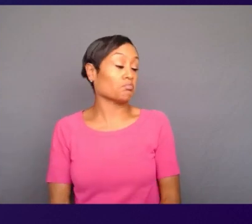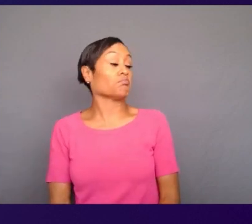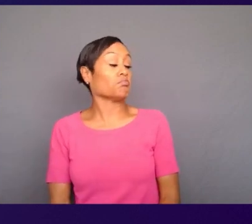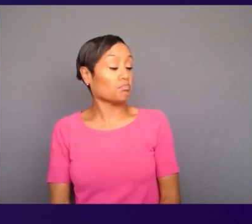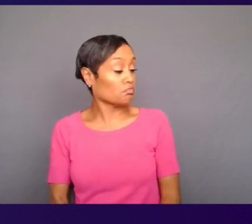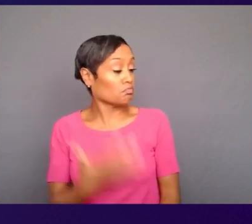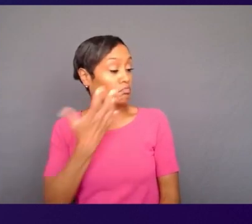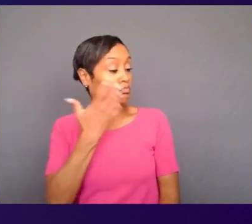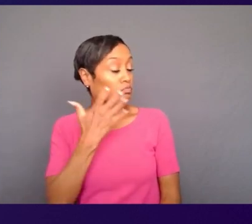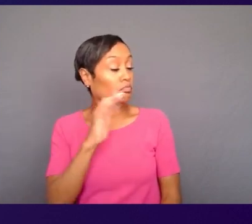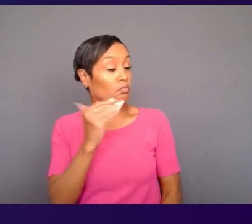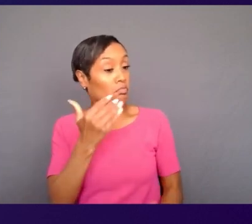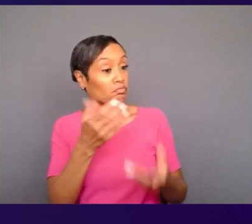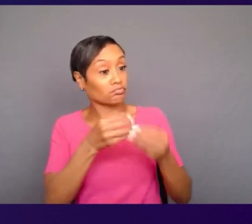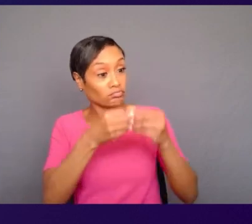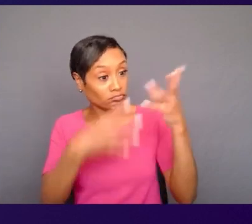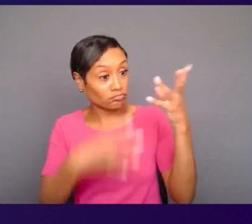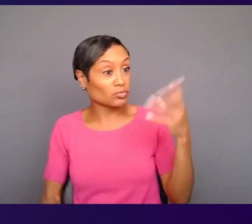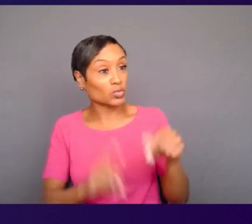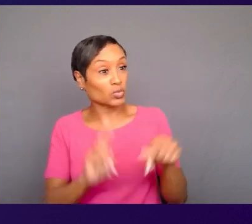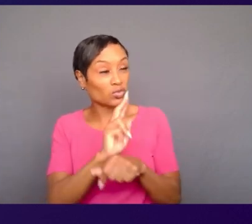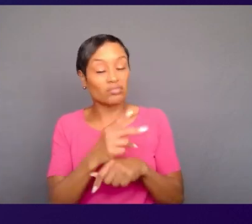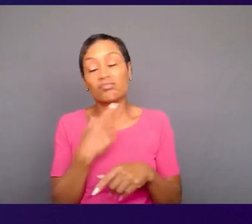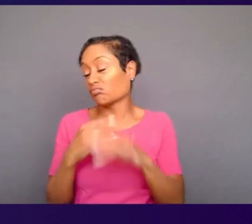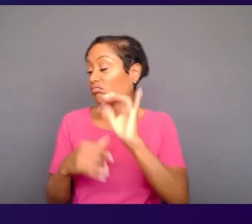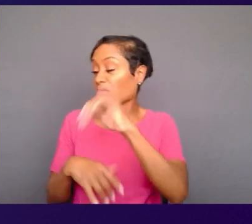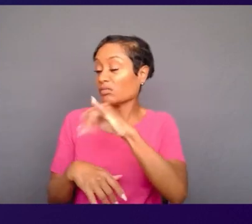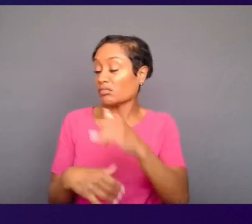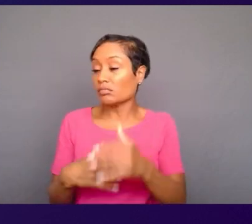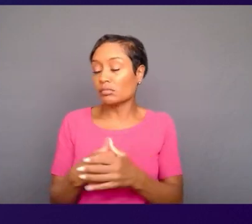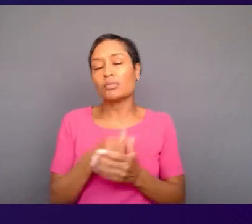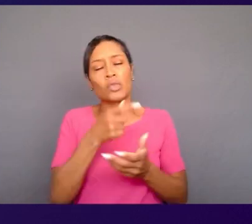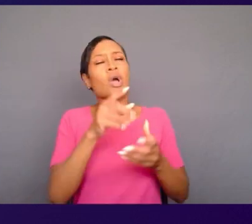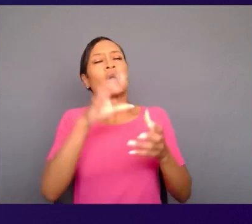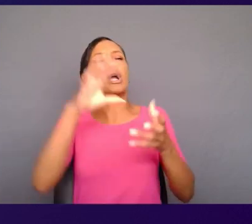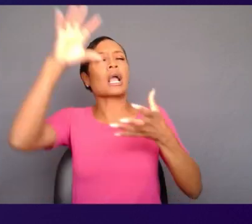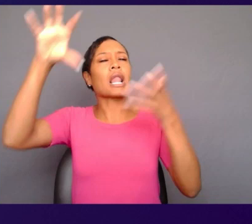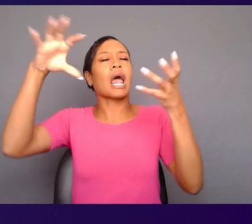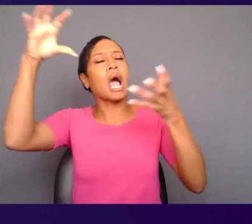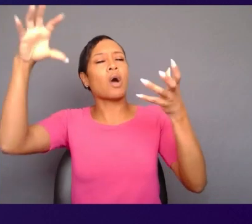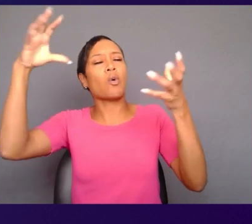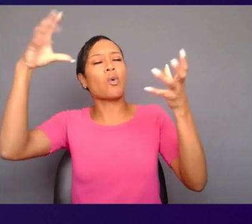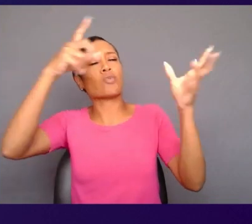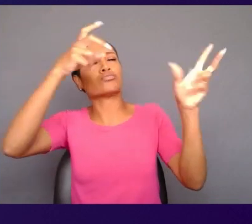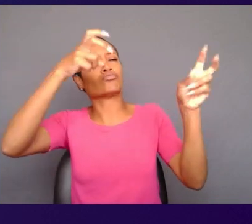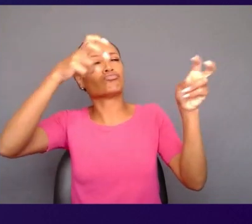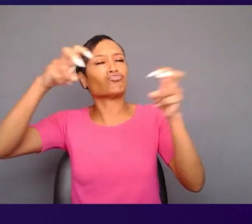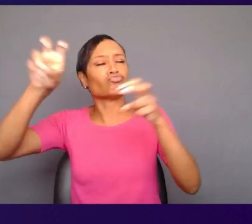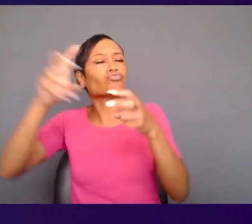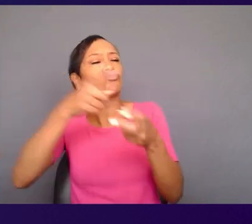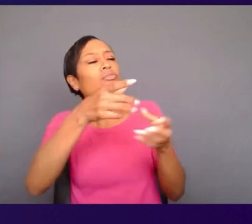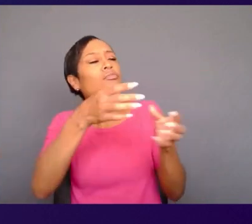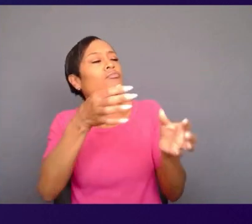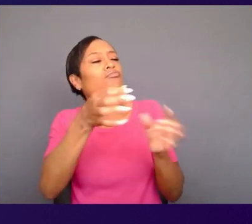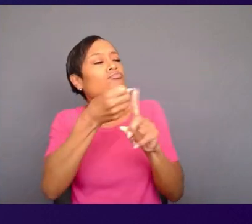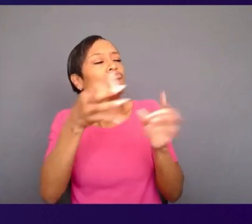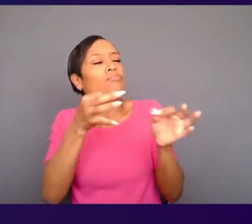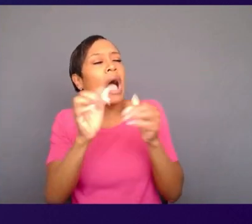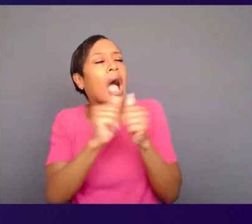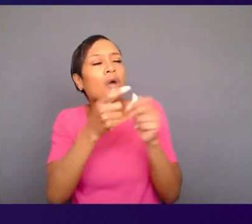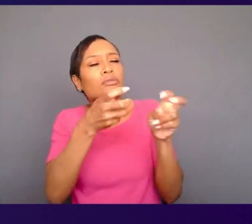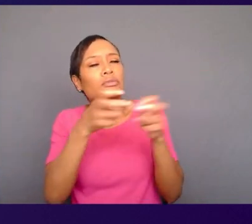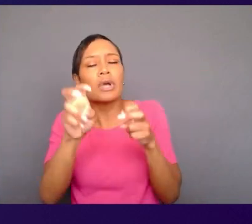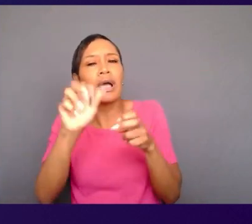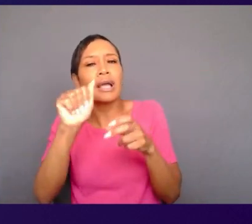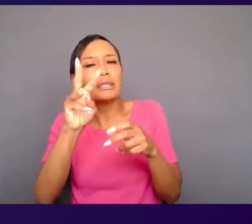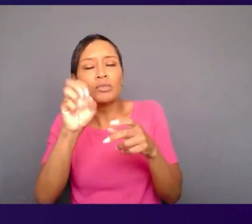use cases. That's right. And so as you're doing your cloud migration journey, tell us a little bit more about, how you decided where that went in AWS and